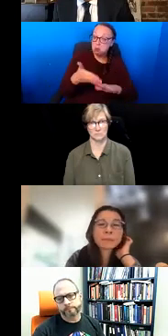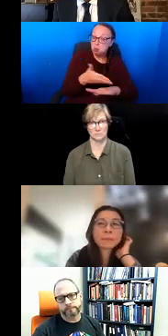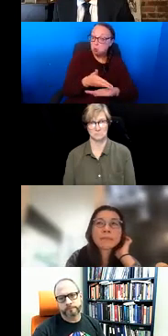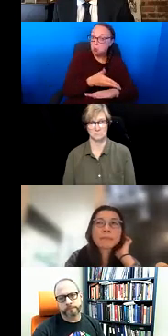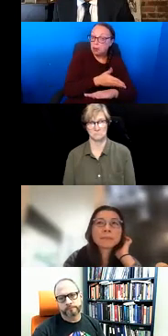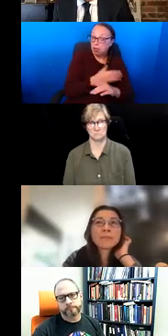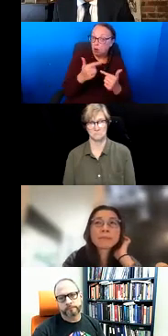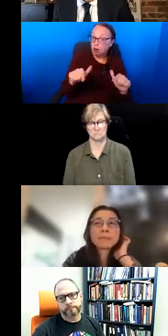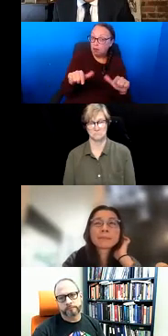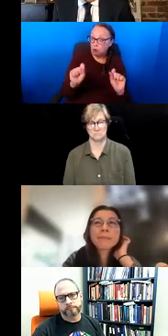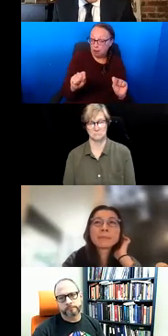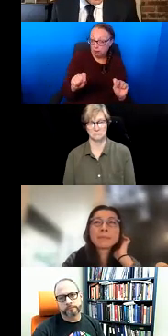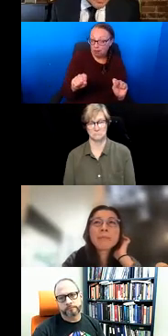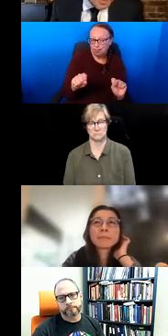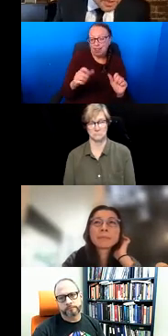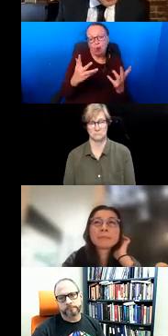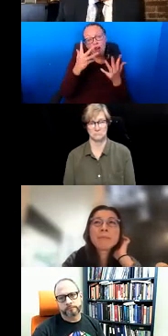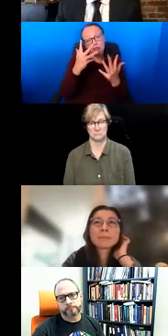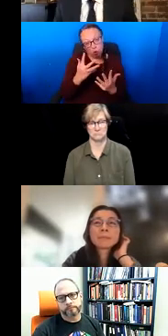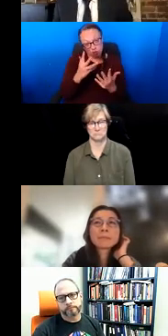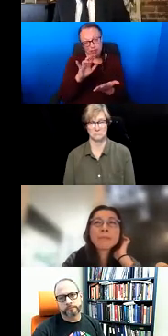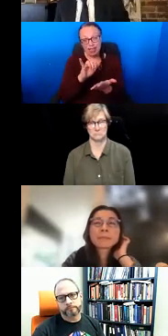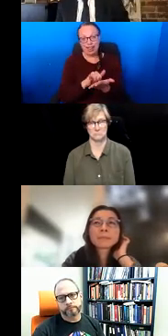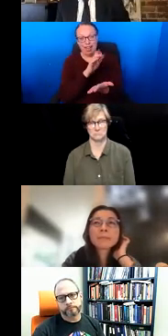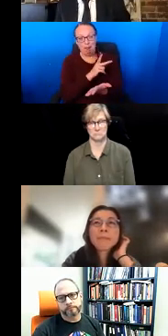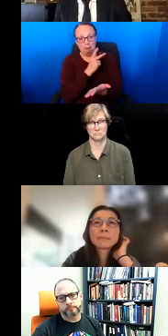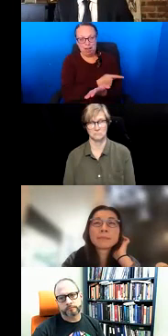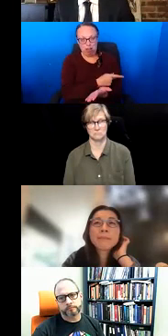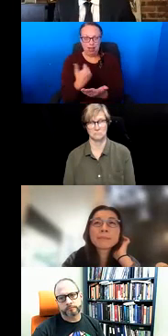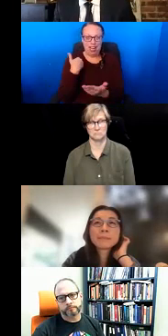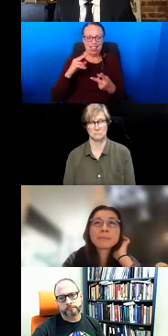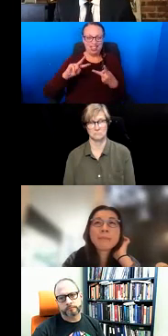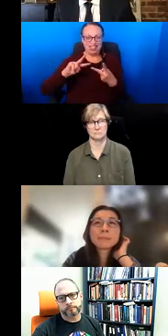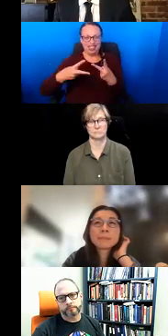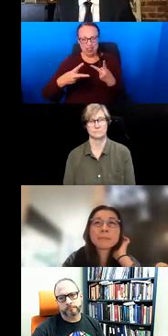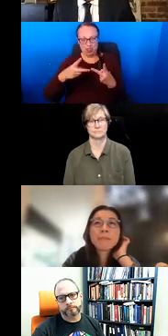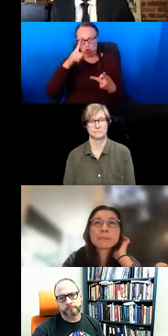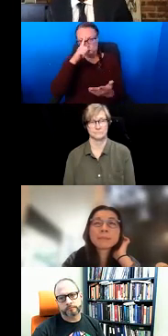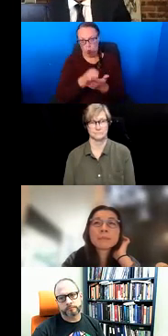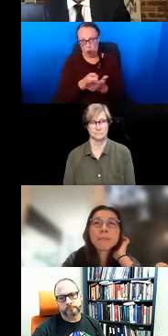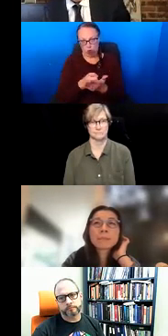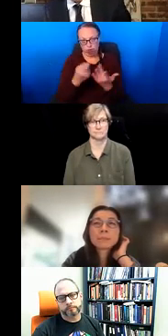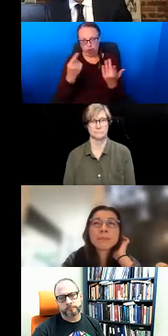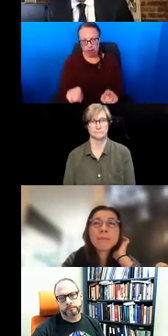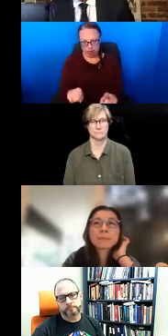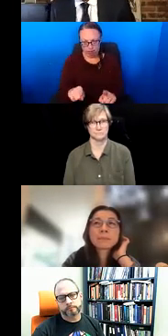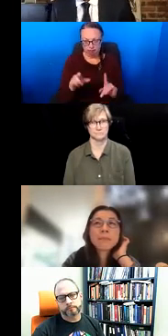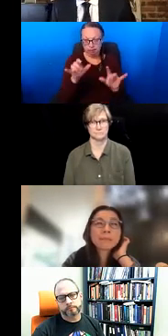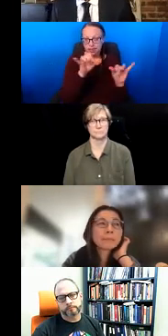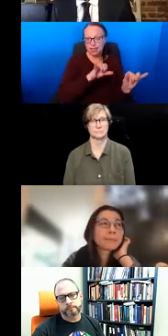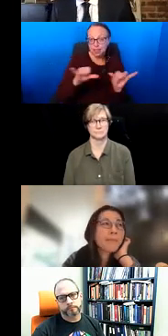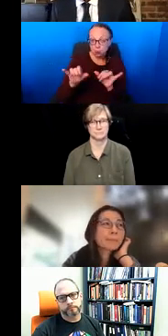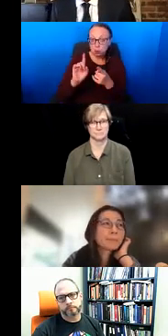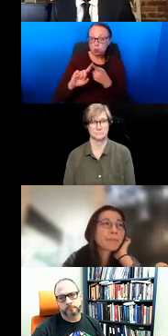ability. Unfortunately, this patient suffered from a second stroke. In some ways, kind of like